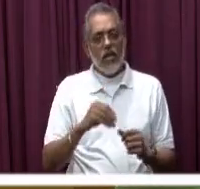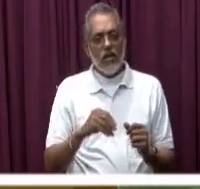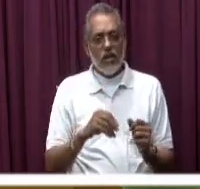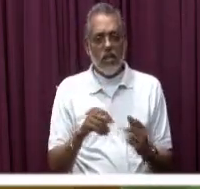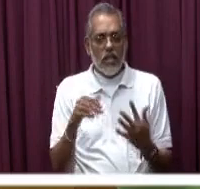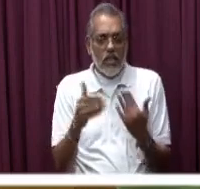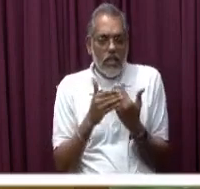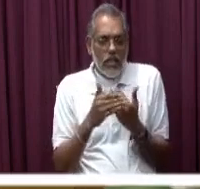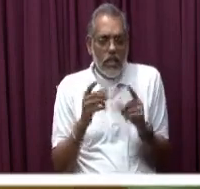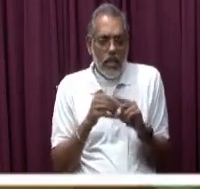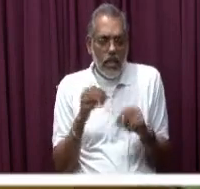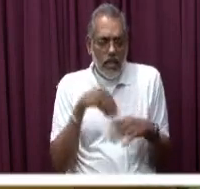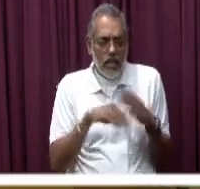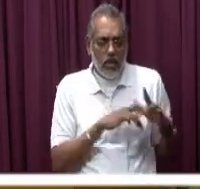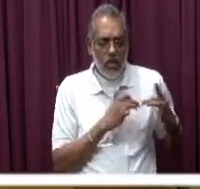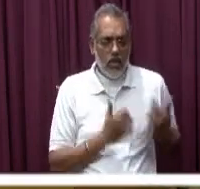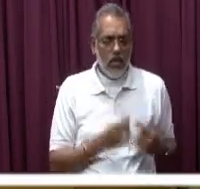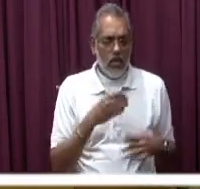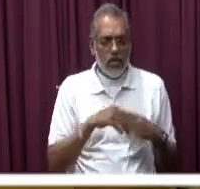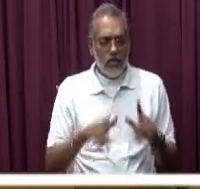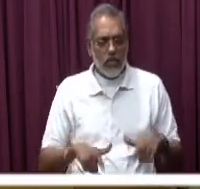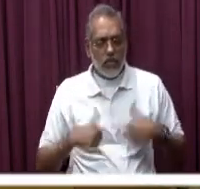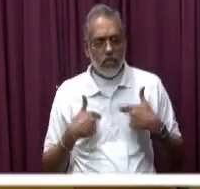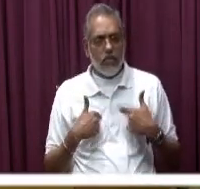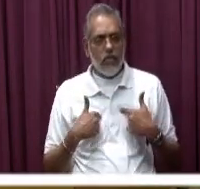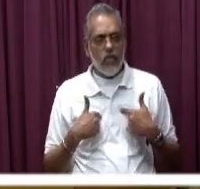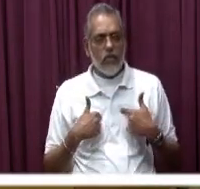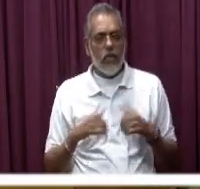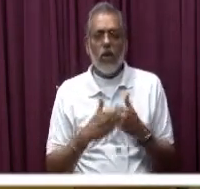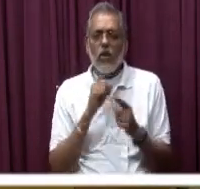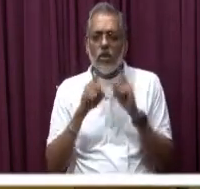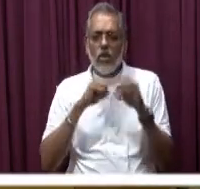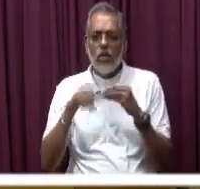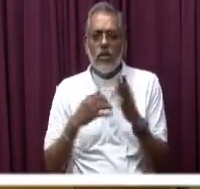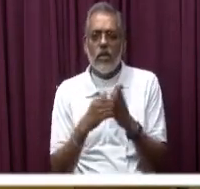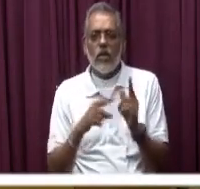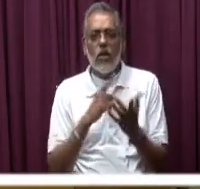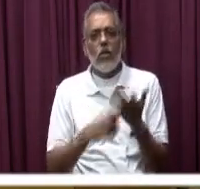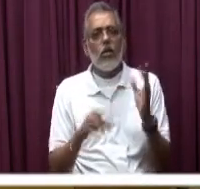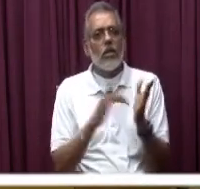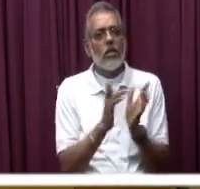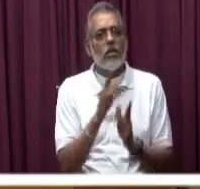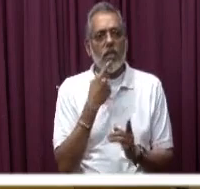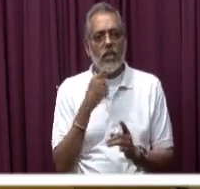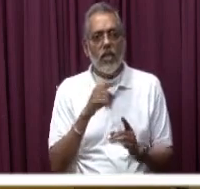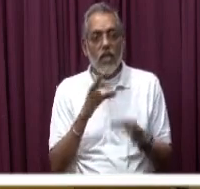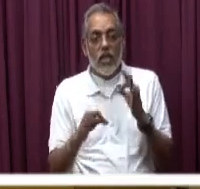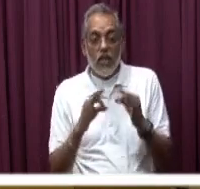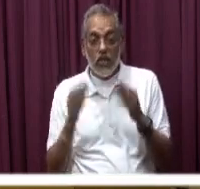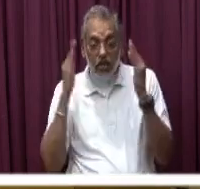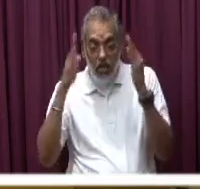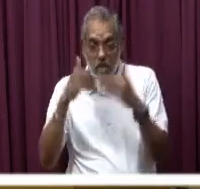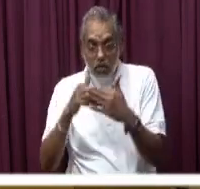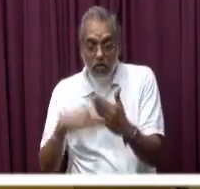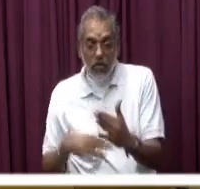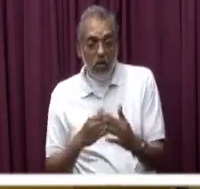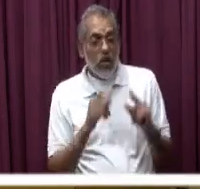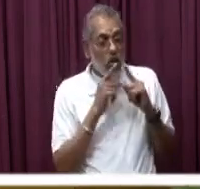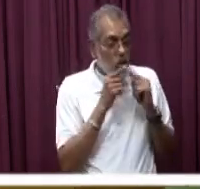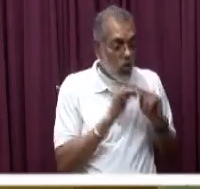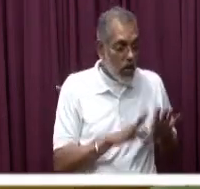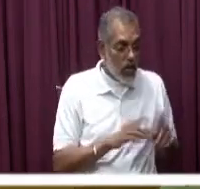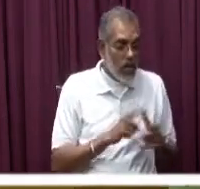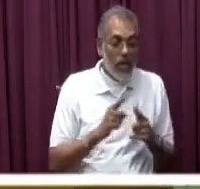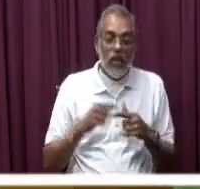this connected into our daily reality? How can we speak about that? What Jesus is saying is, if you've heard it in the whispers, go